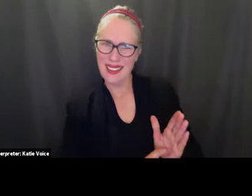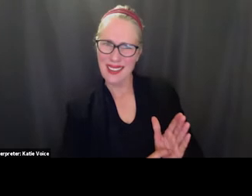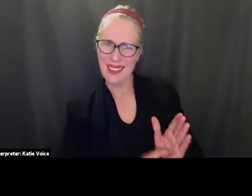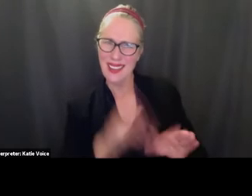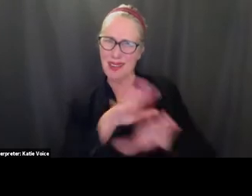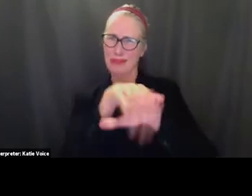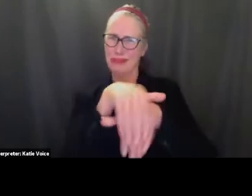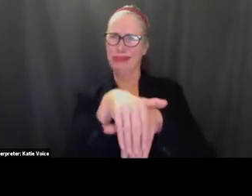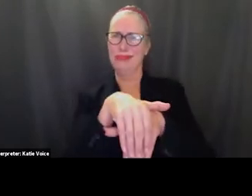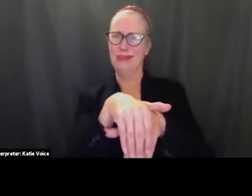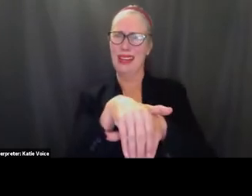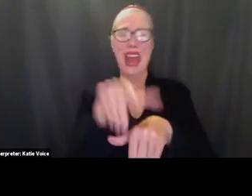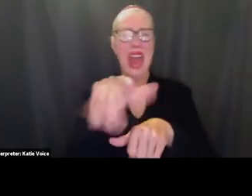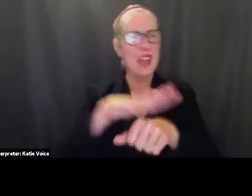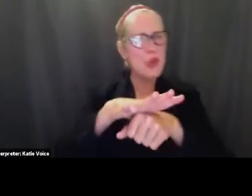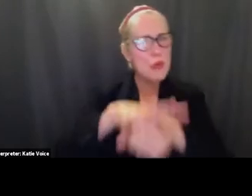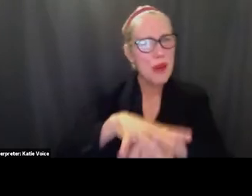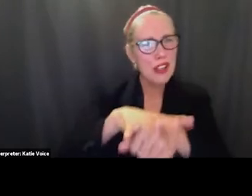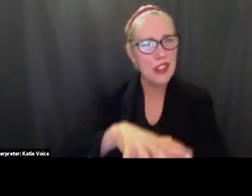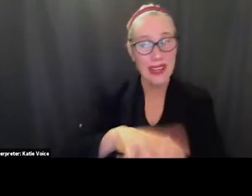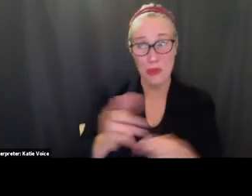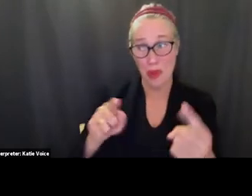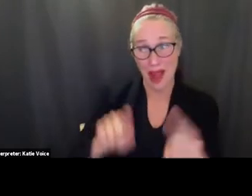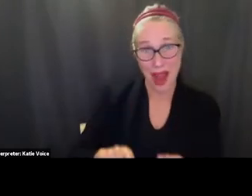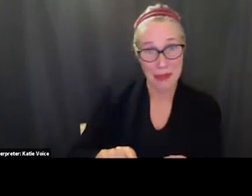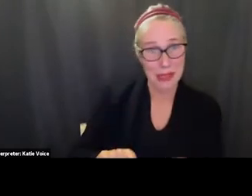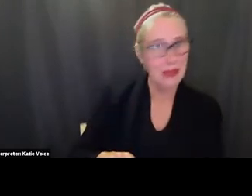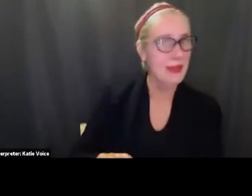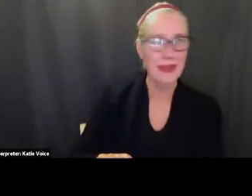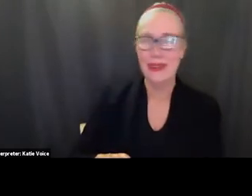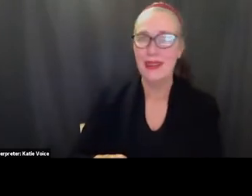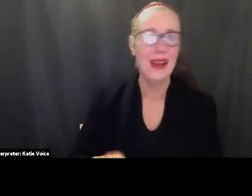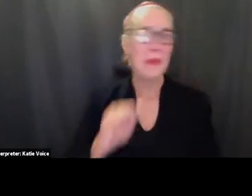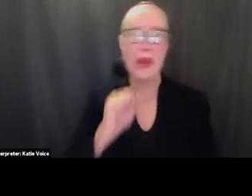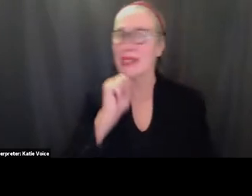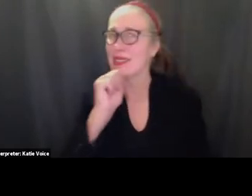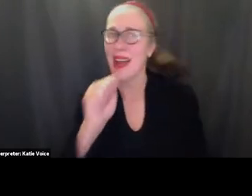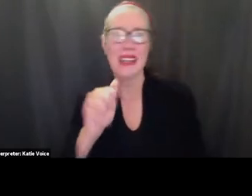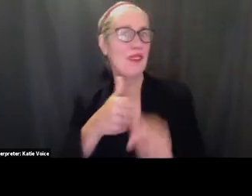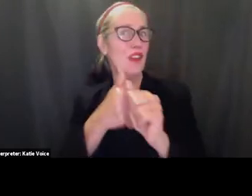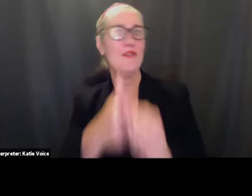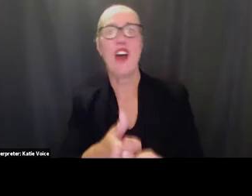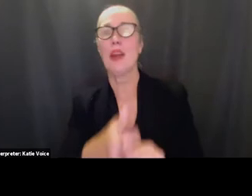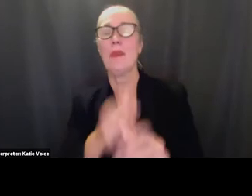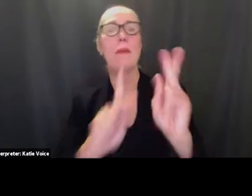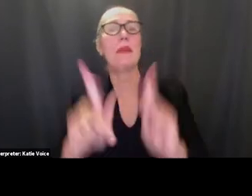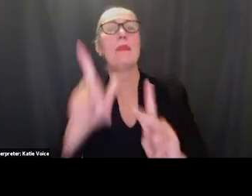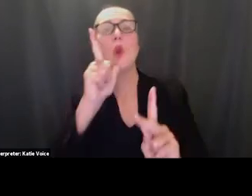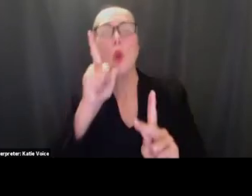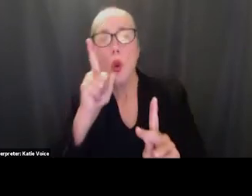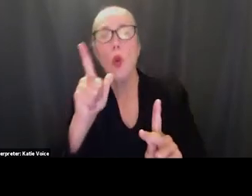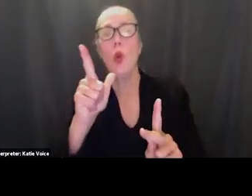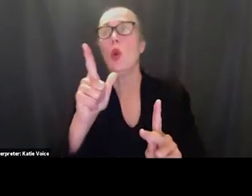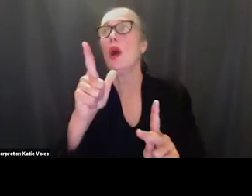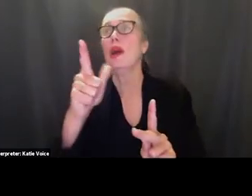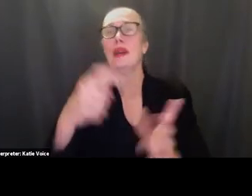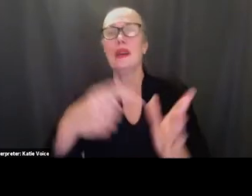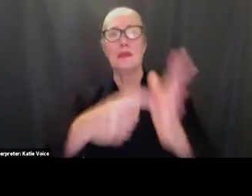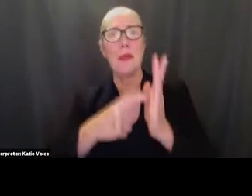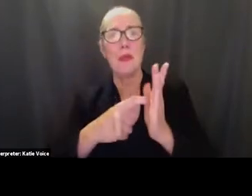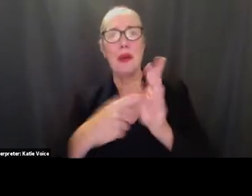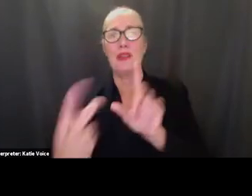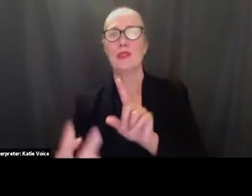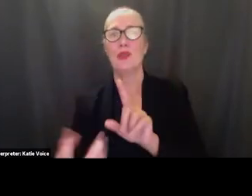pressuring as well that this is going to happen but it's you know it's not even being followed by the people that are putting these mandates in